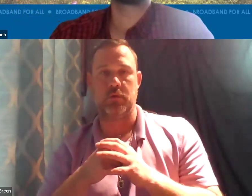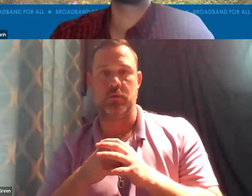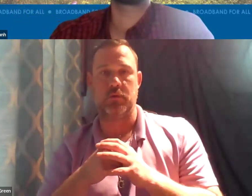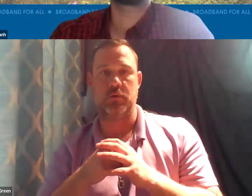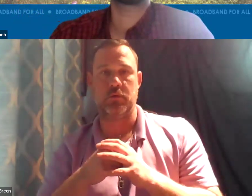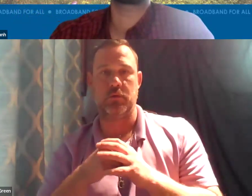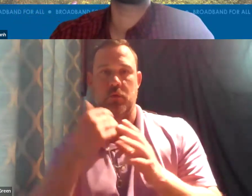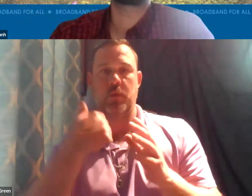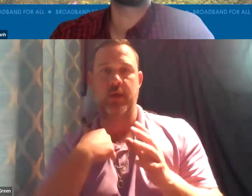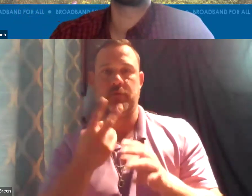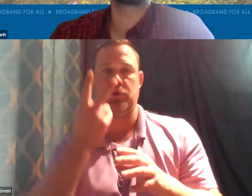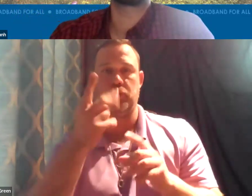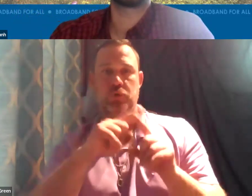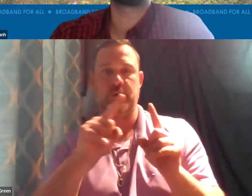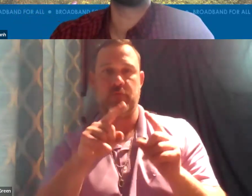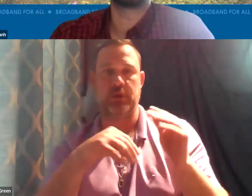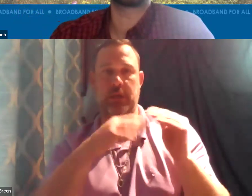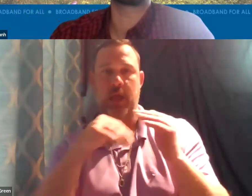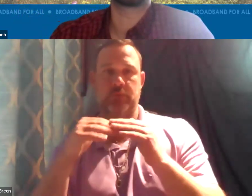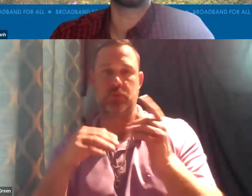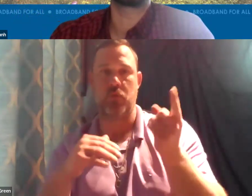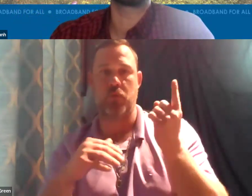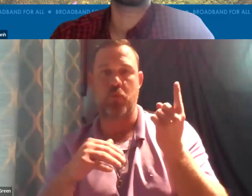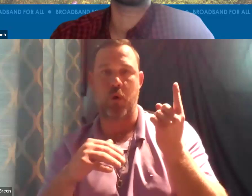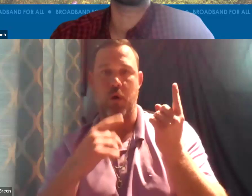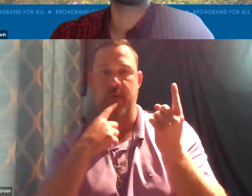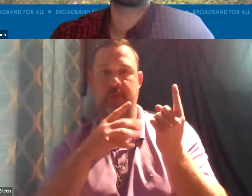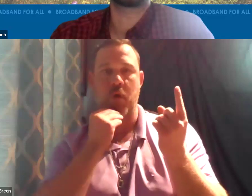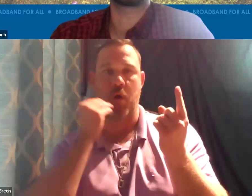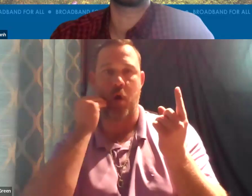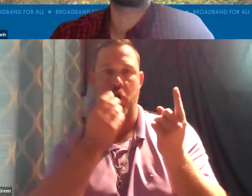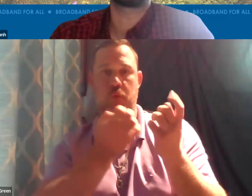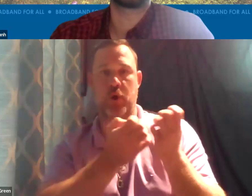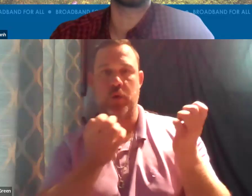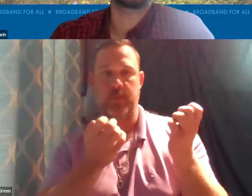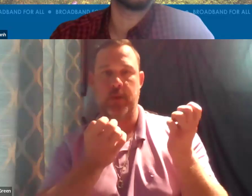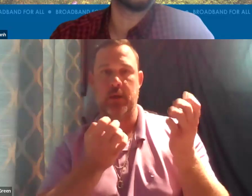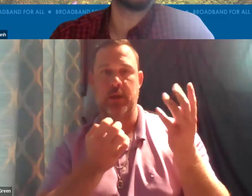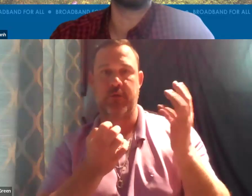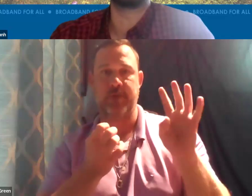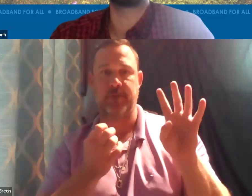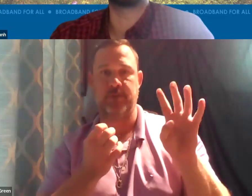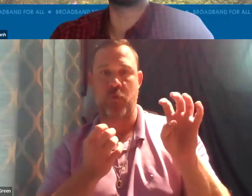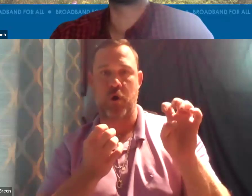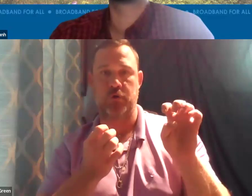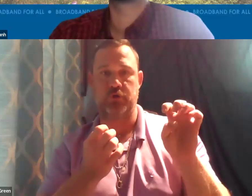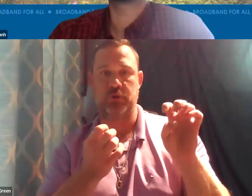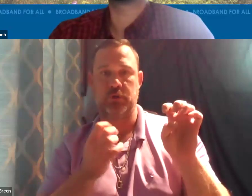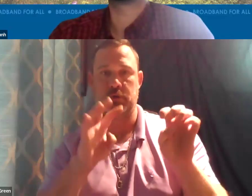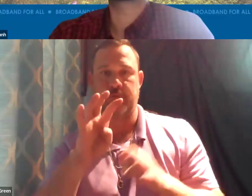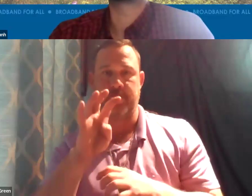We have two different device caps for computers. We have one that's for take-home devices that is at 400, and then the one